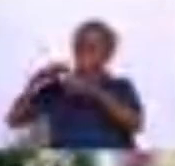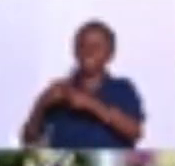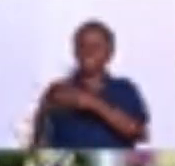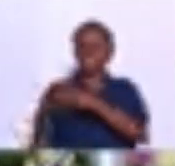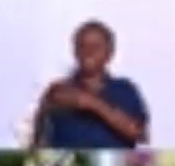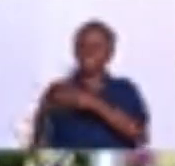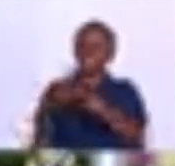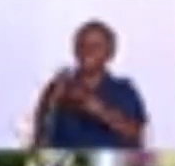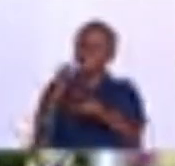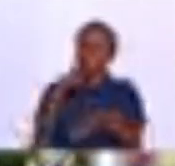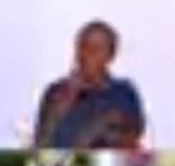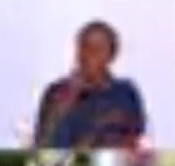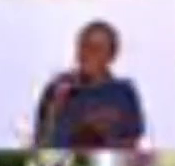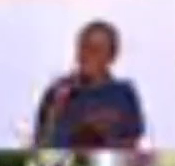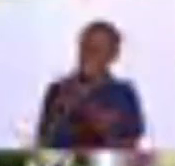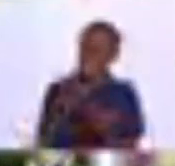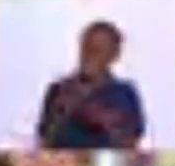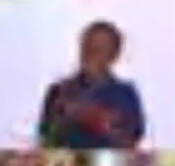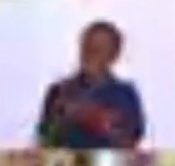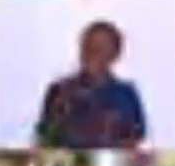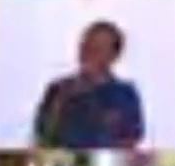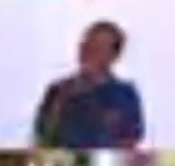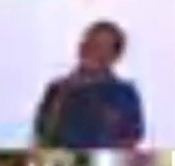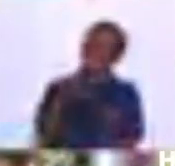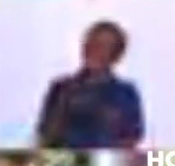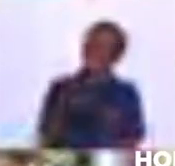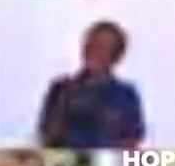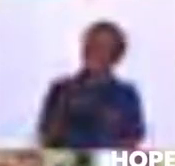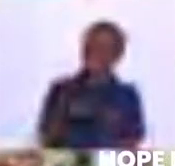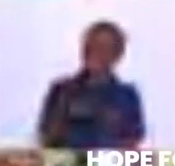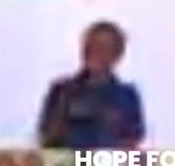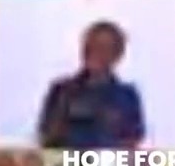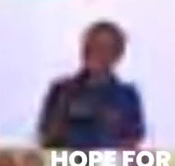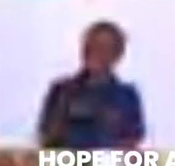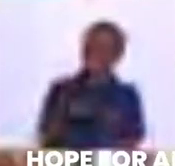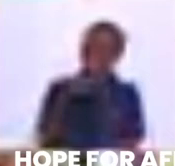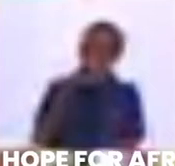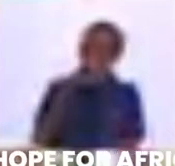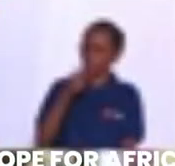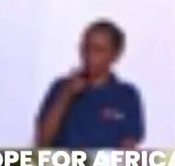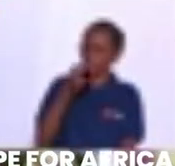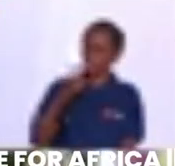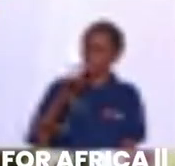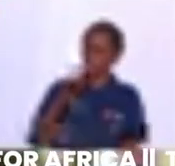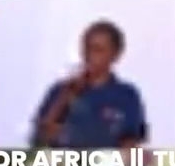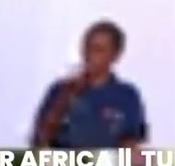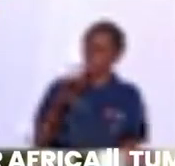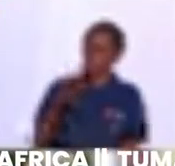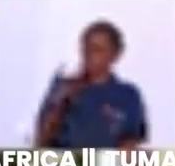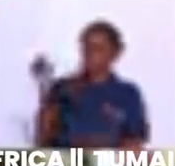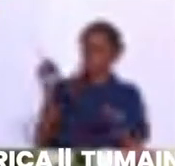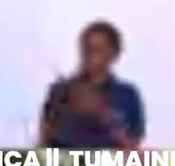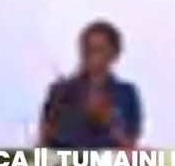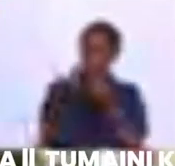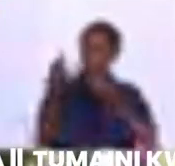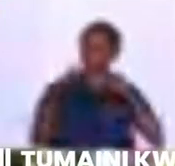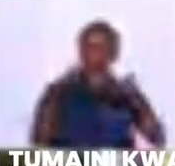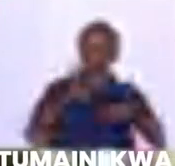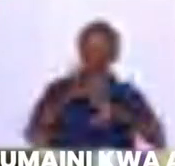To a man, that is a command. And the man will say, you cannot control